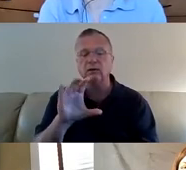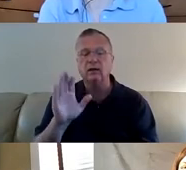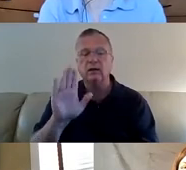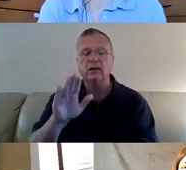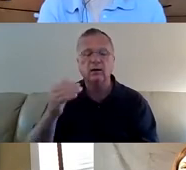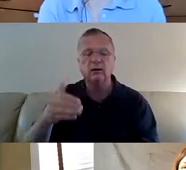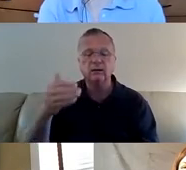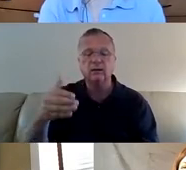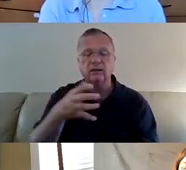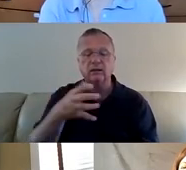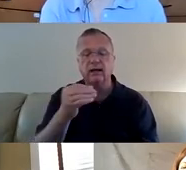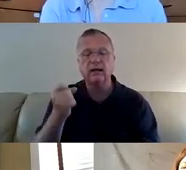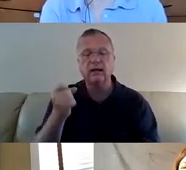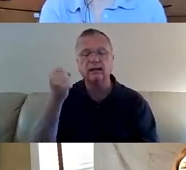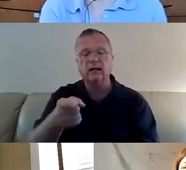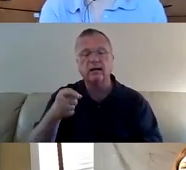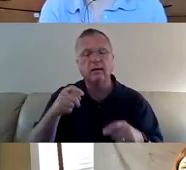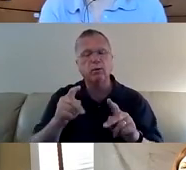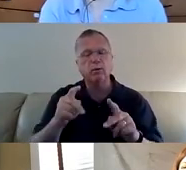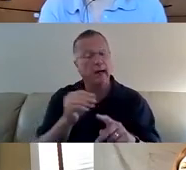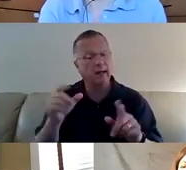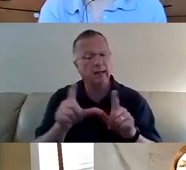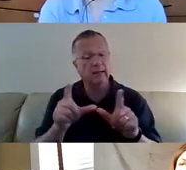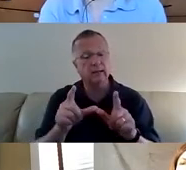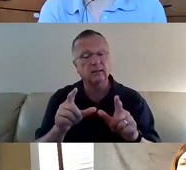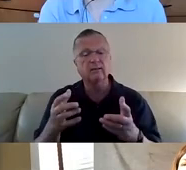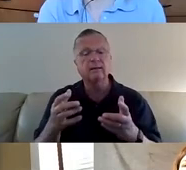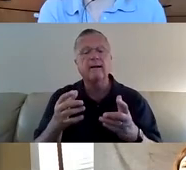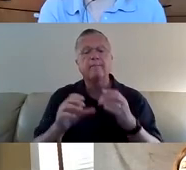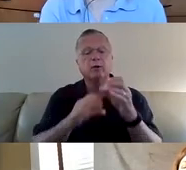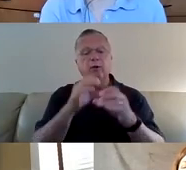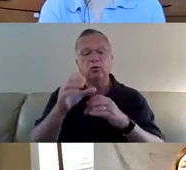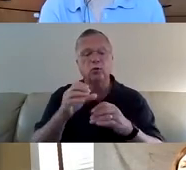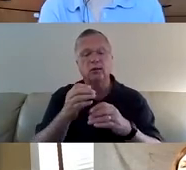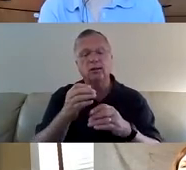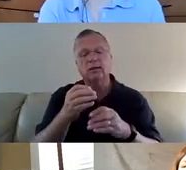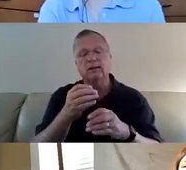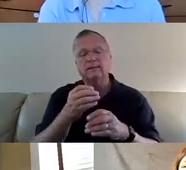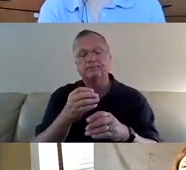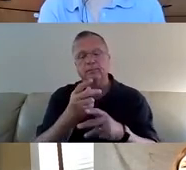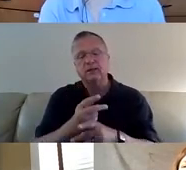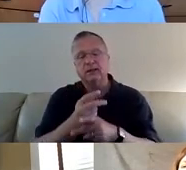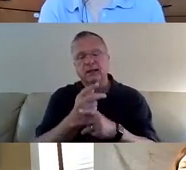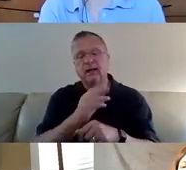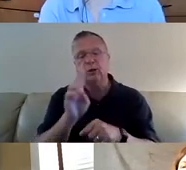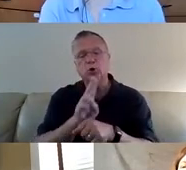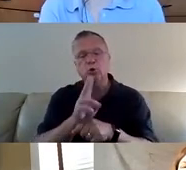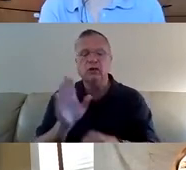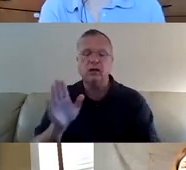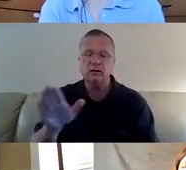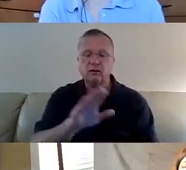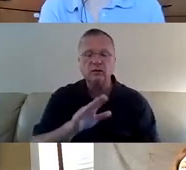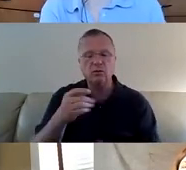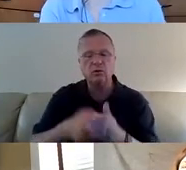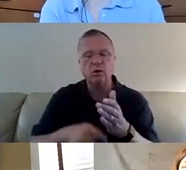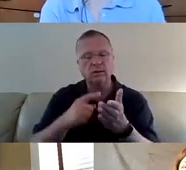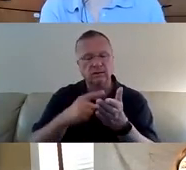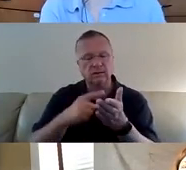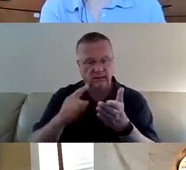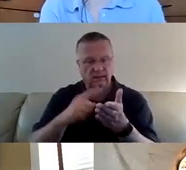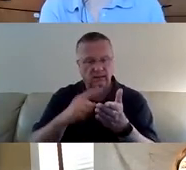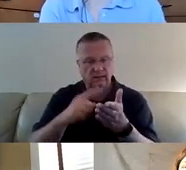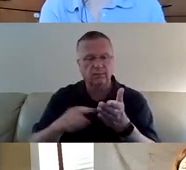and license to construct, maintain, and use at their own cost and expense to install 7 new